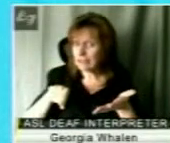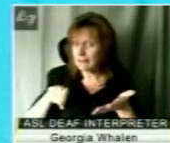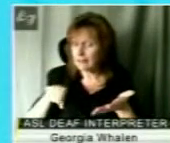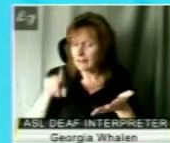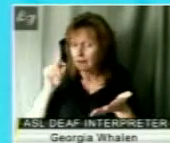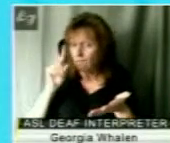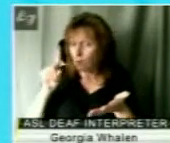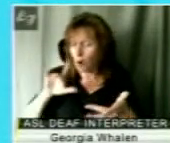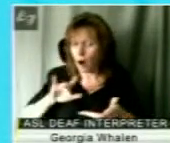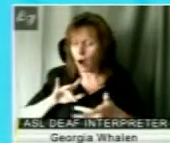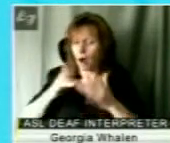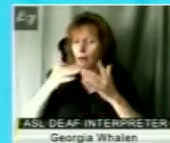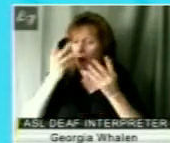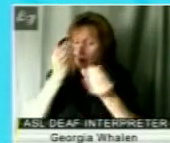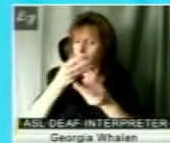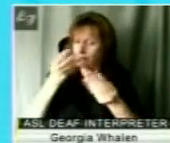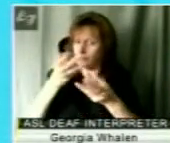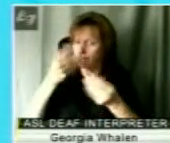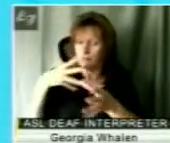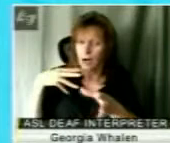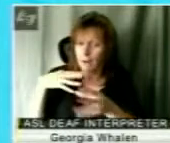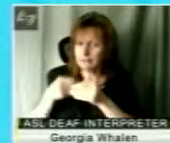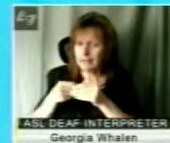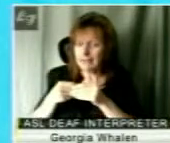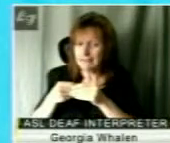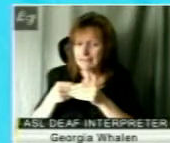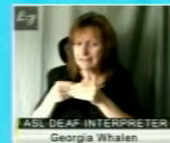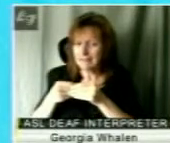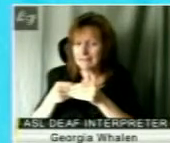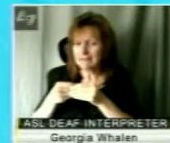update, giving you some of the latest updates in the news that's